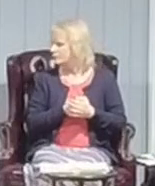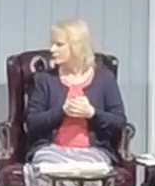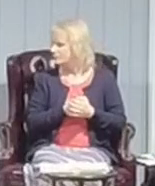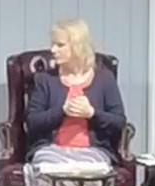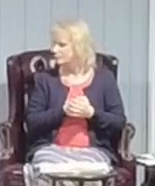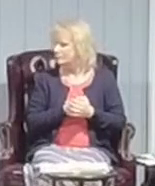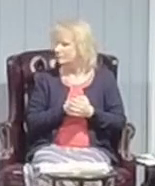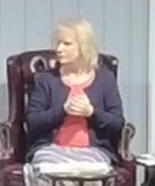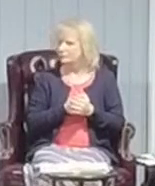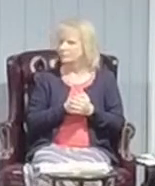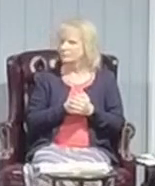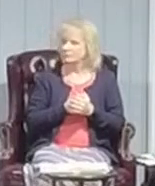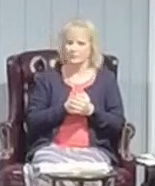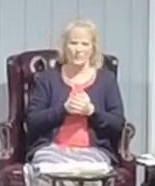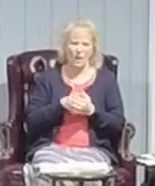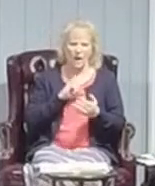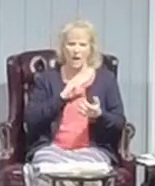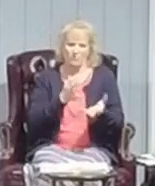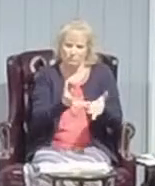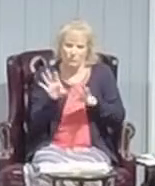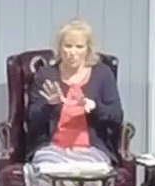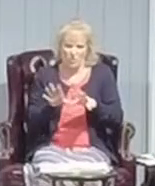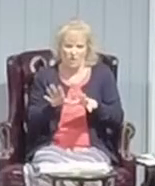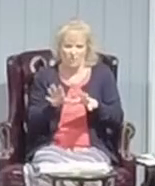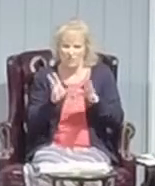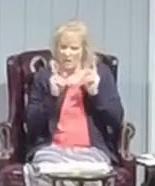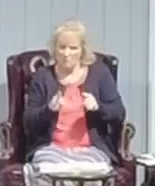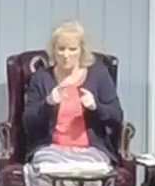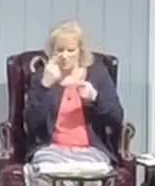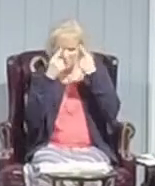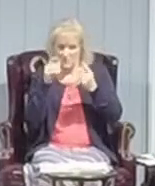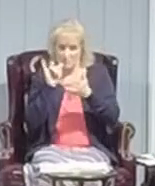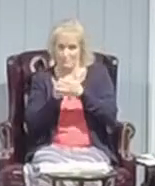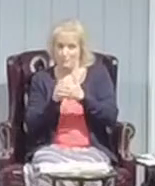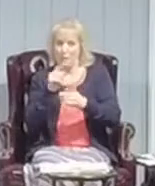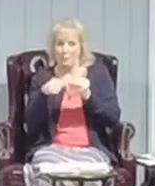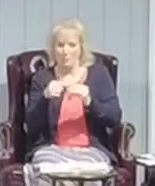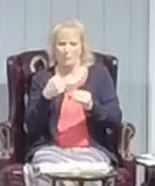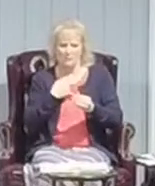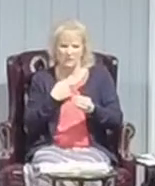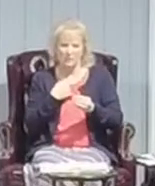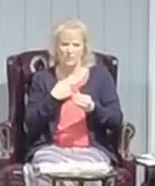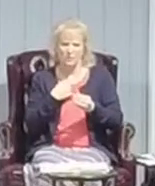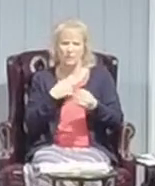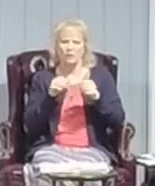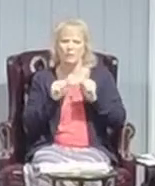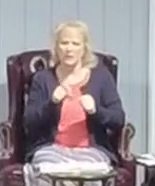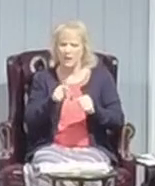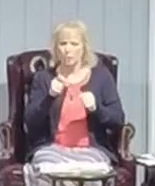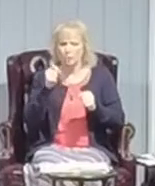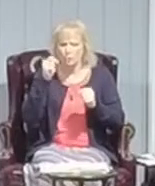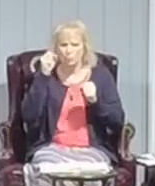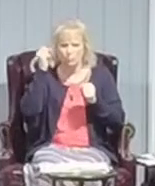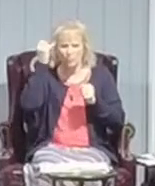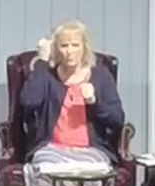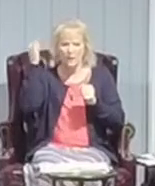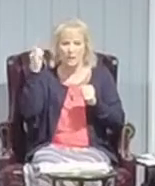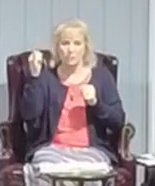right. I didn't want anyone to think that about me. Can you imagine the shame